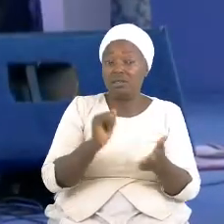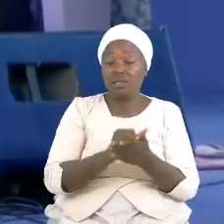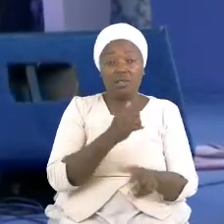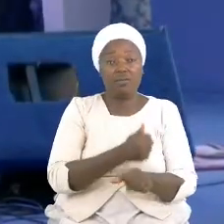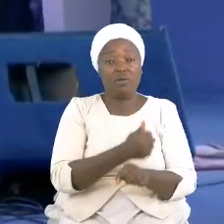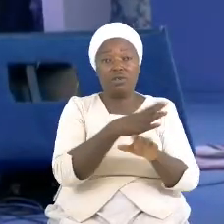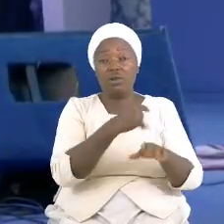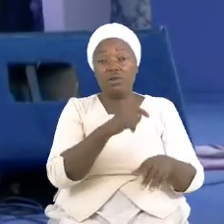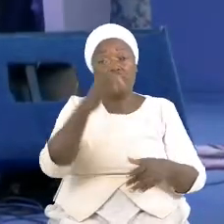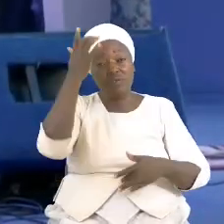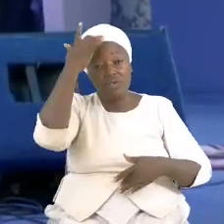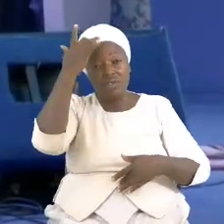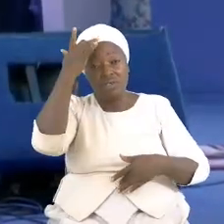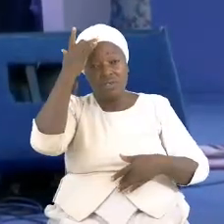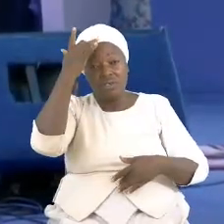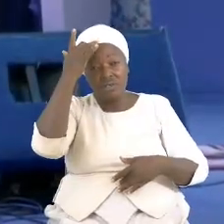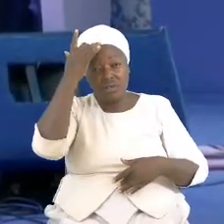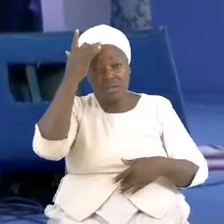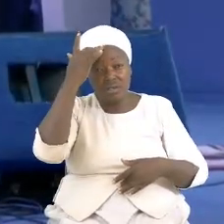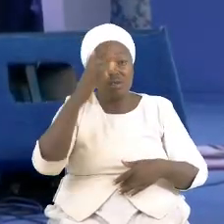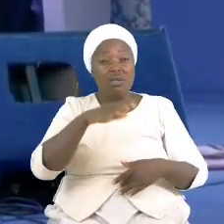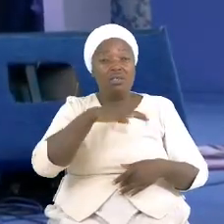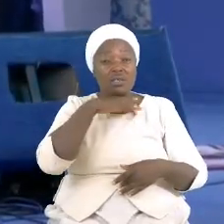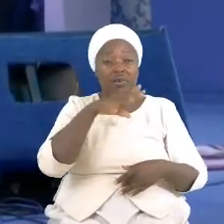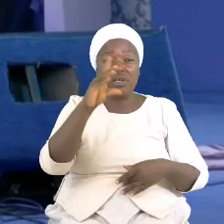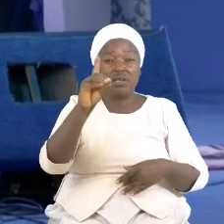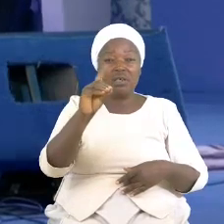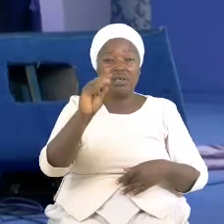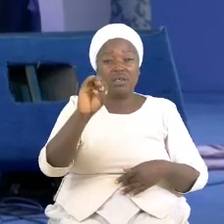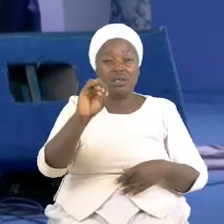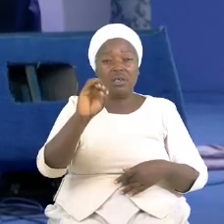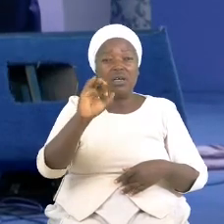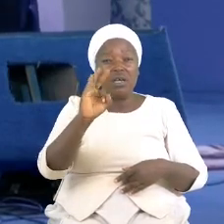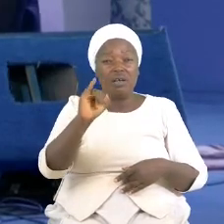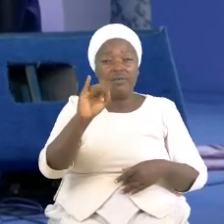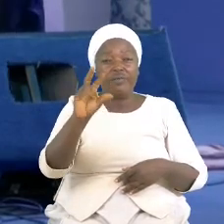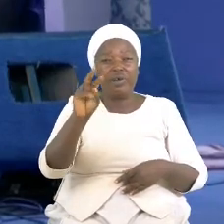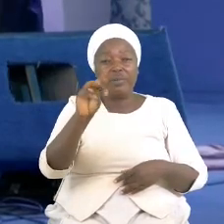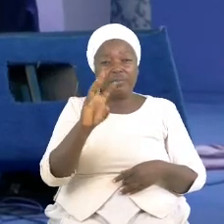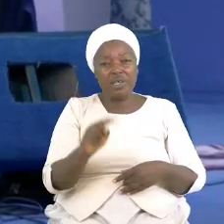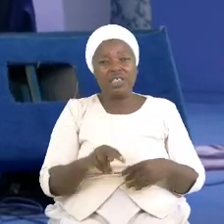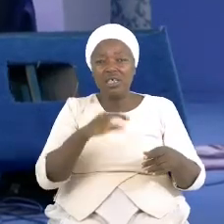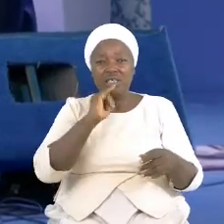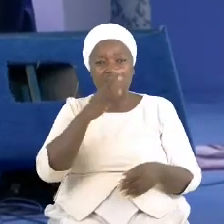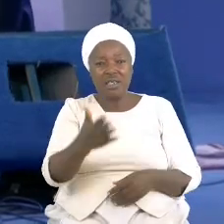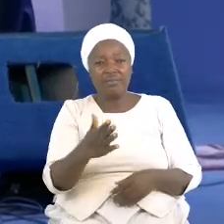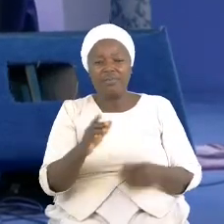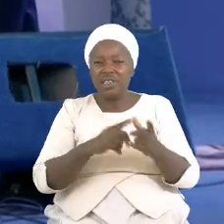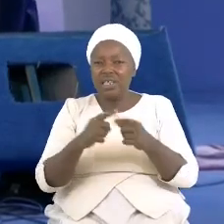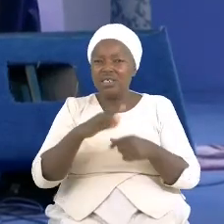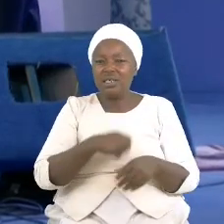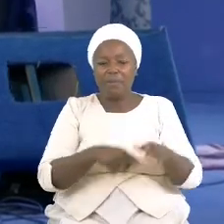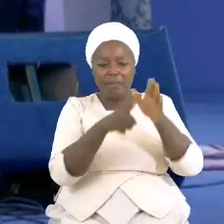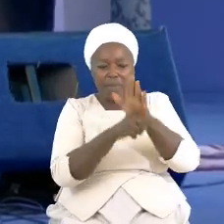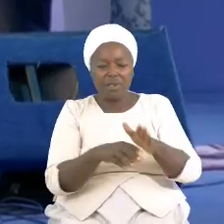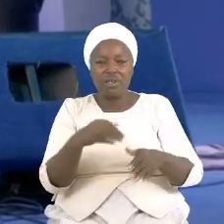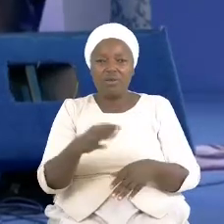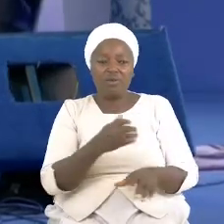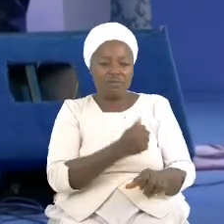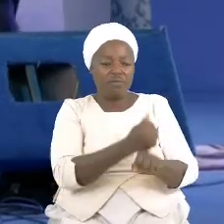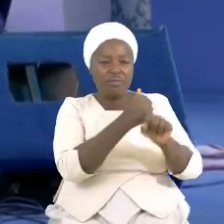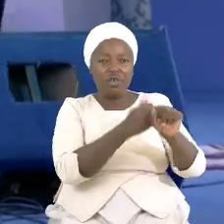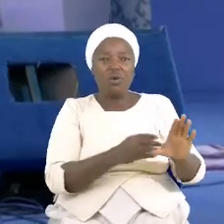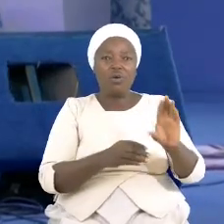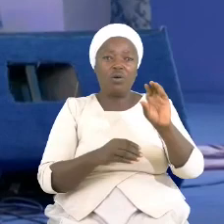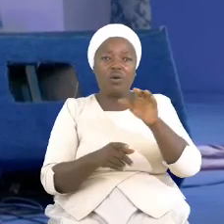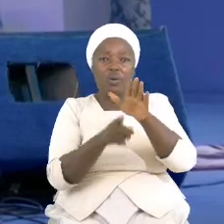disease, defilement, demons, the mountain remained there, the mountain of oppression, the mountain of opposition.